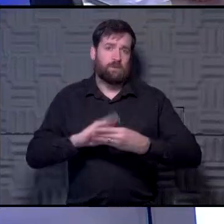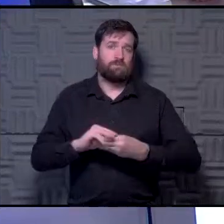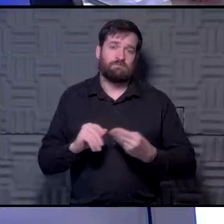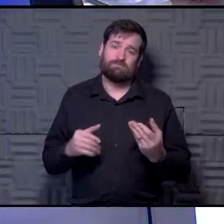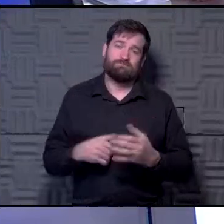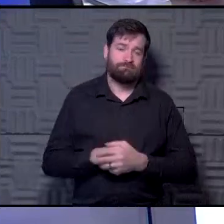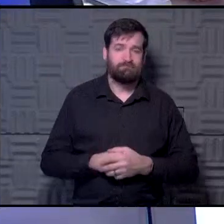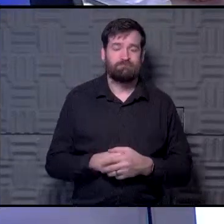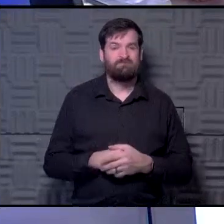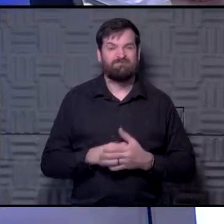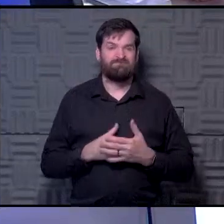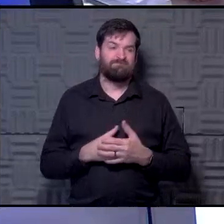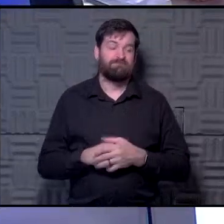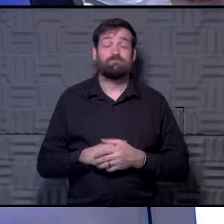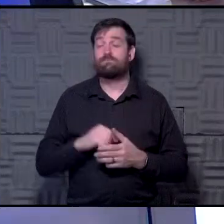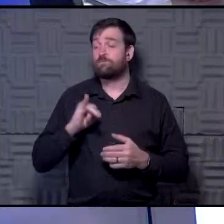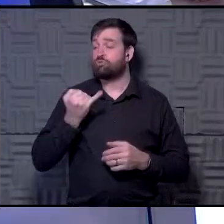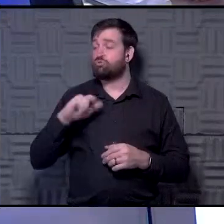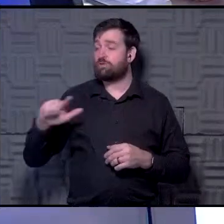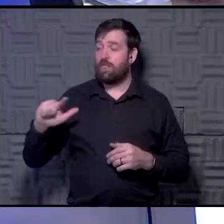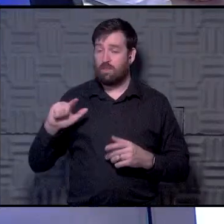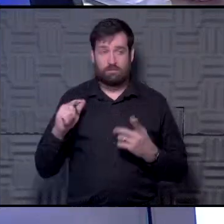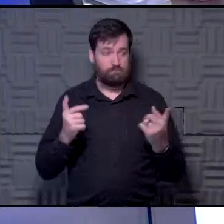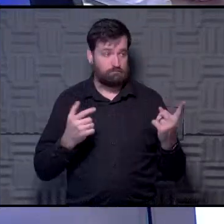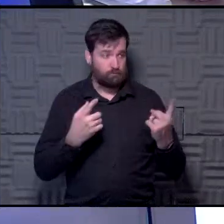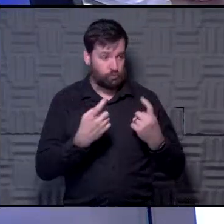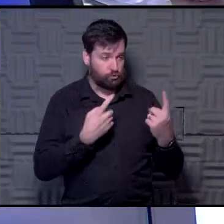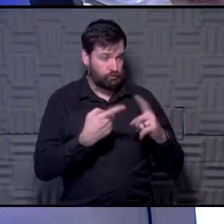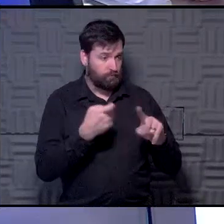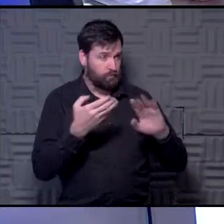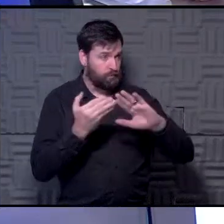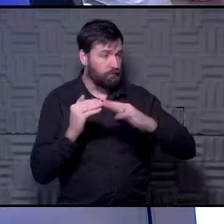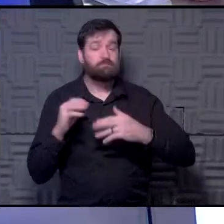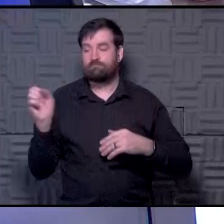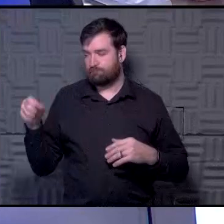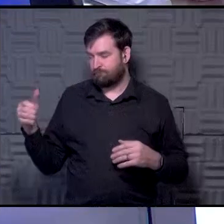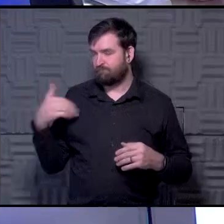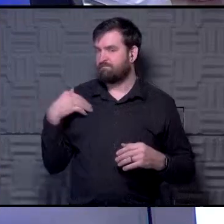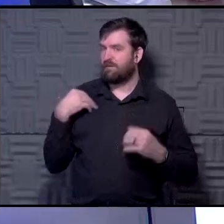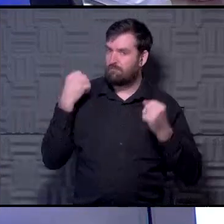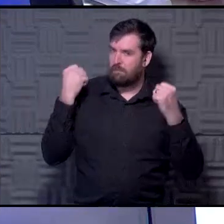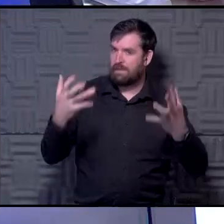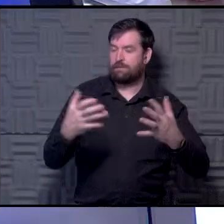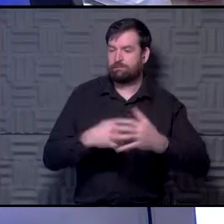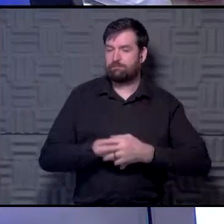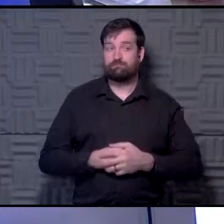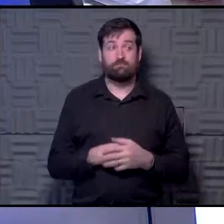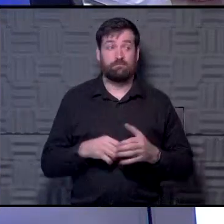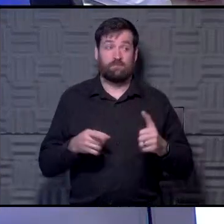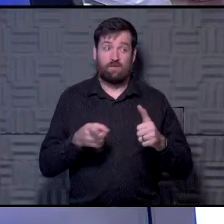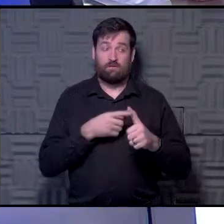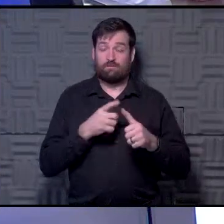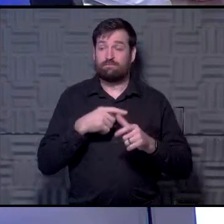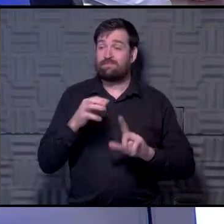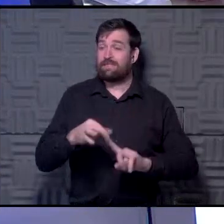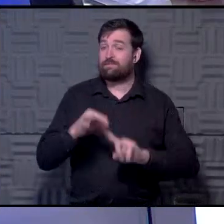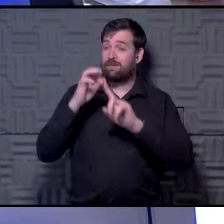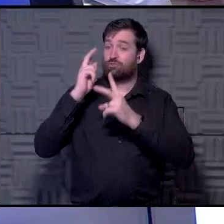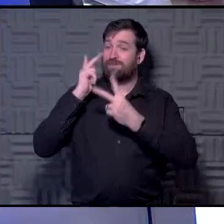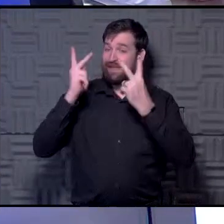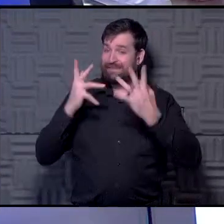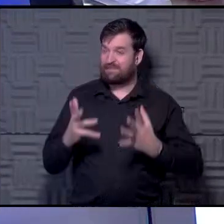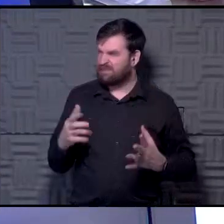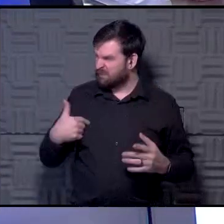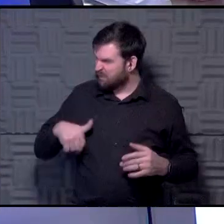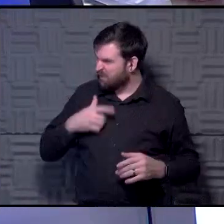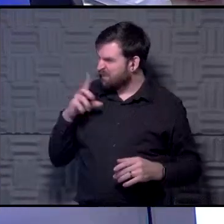to establish that trust. Jill, let's turn to questions from our community. We do. We have lots of questions, but first, we Yes, have a ma'am. special guest